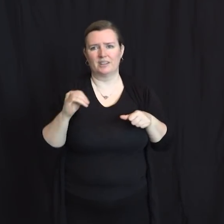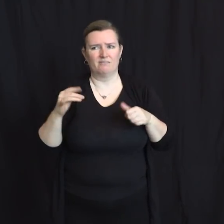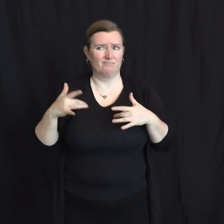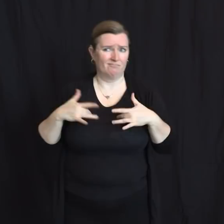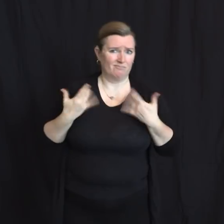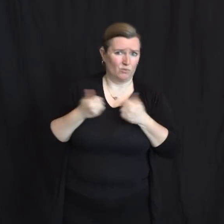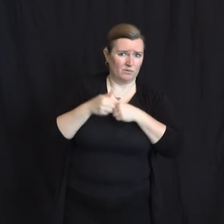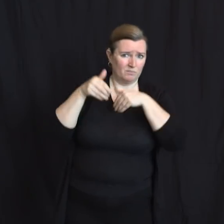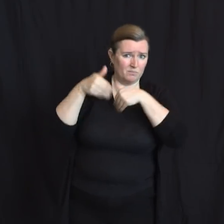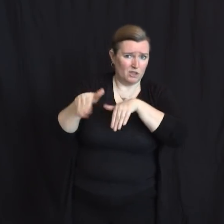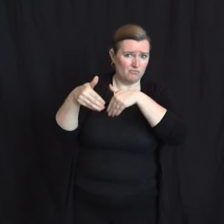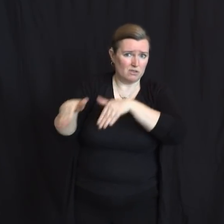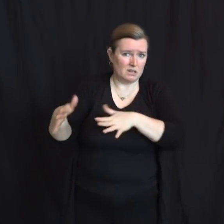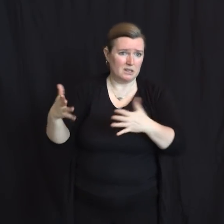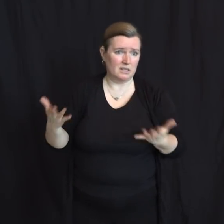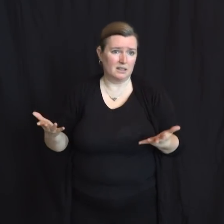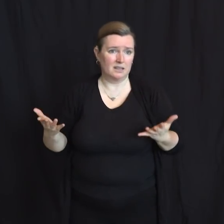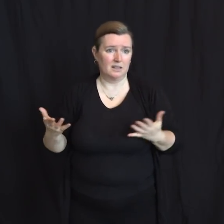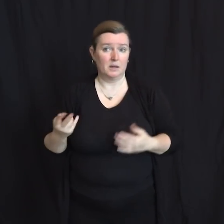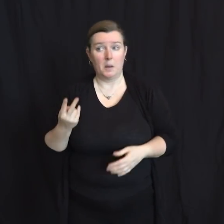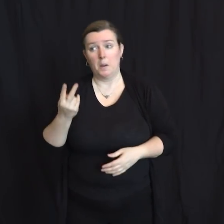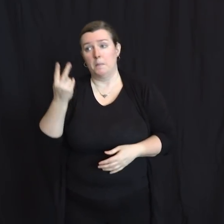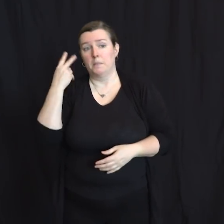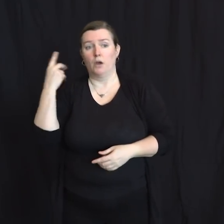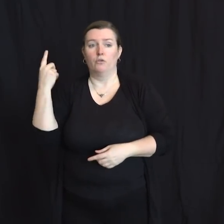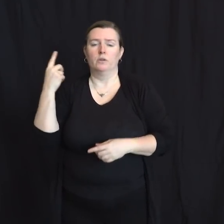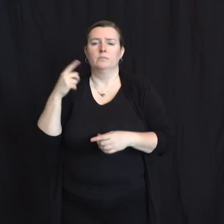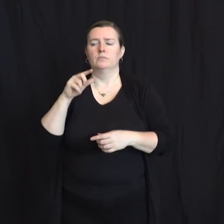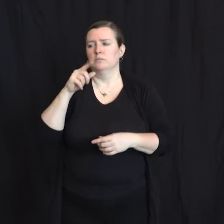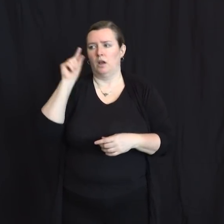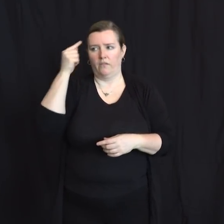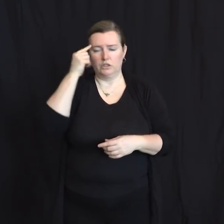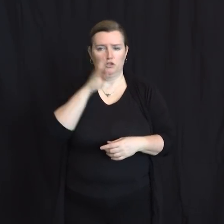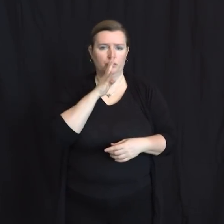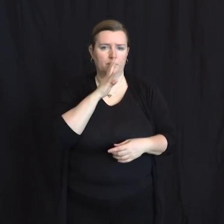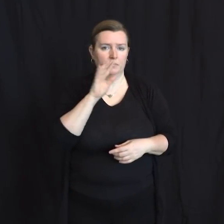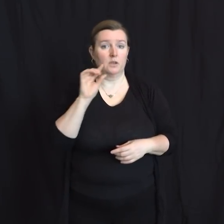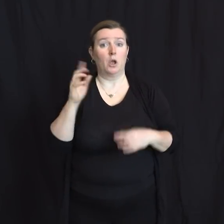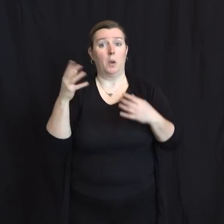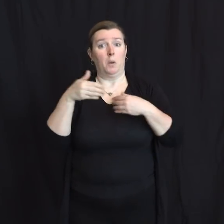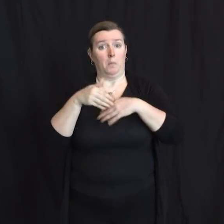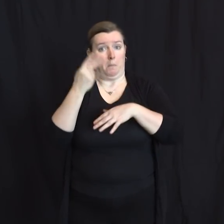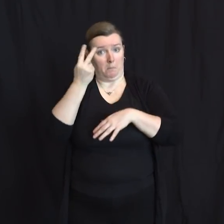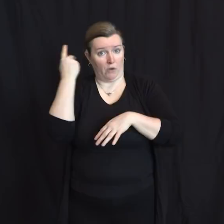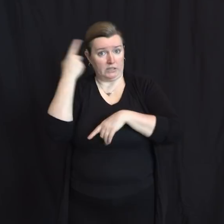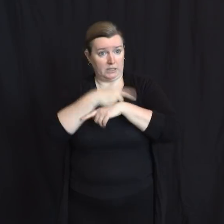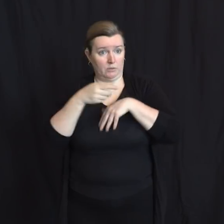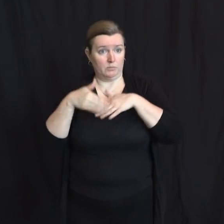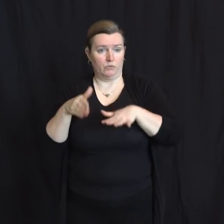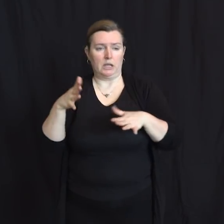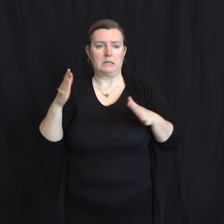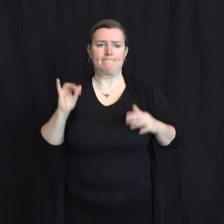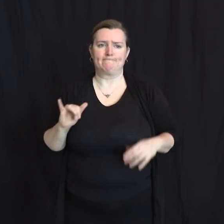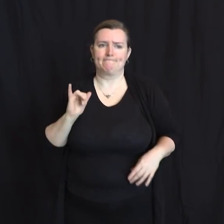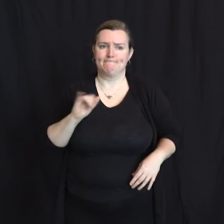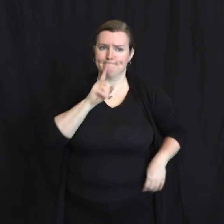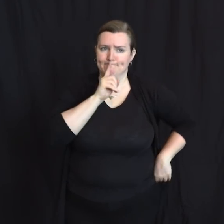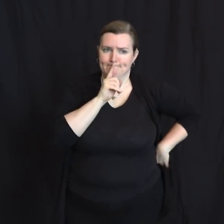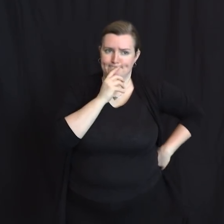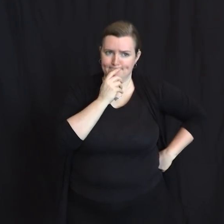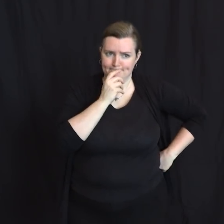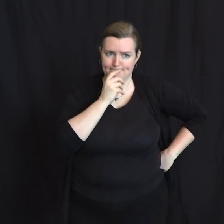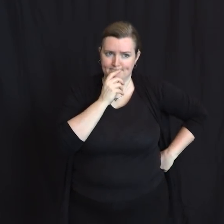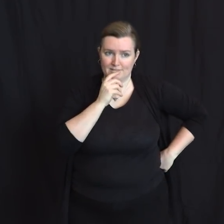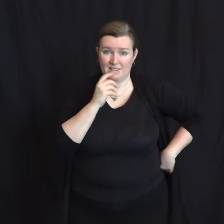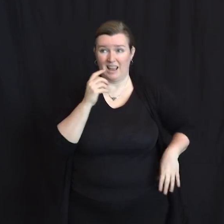There's no guidance on Memorial Day parades, but I have to say, with a heavy heart, I'll be very surprised if we have a typical